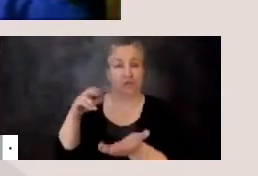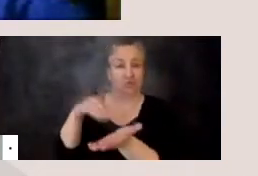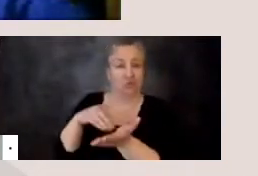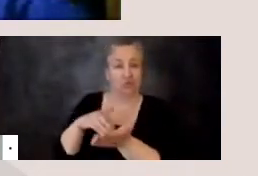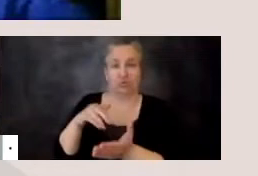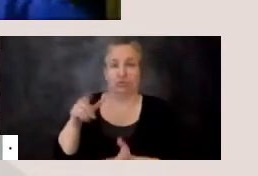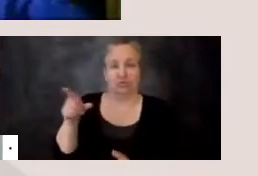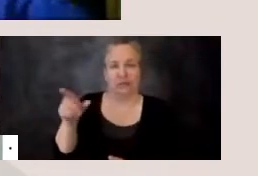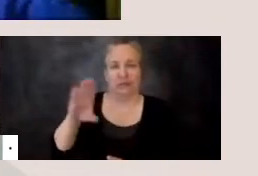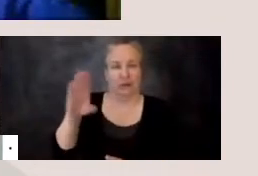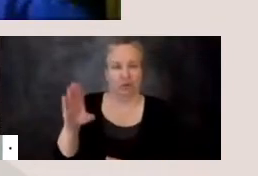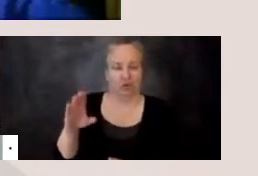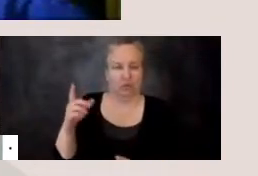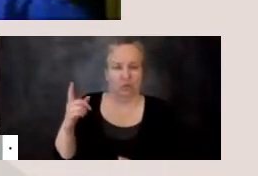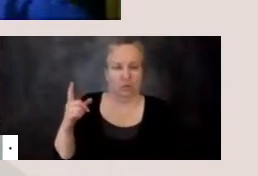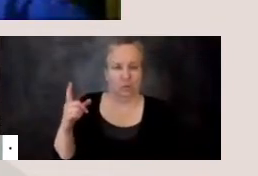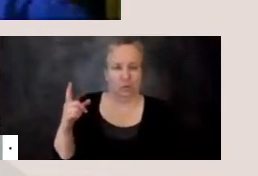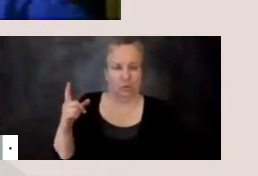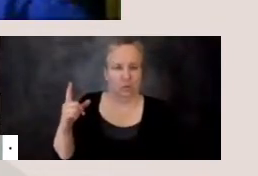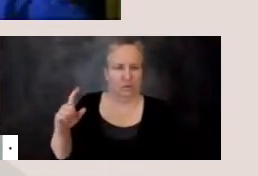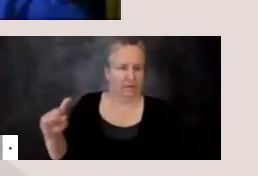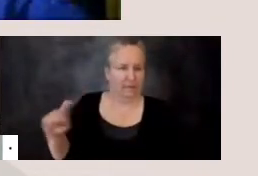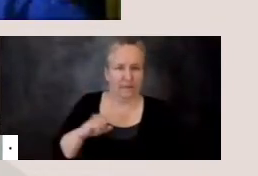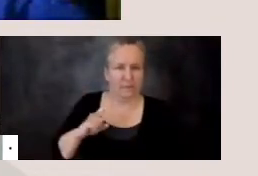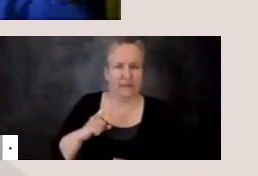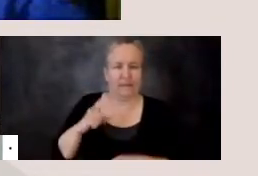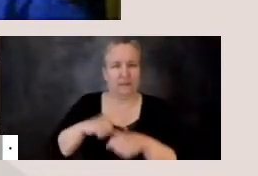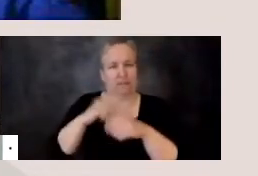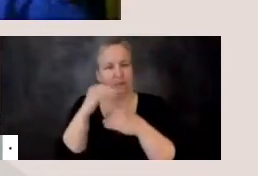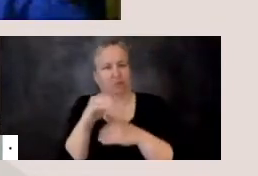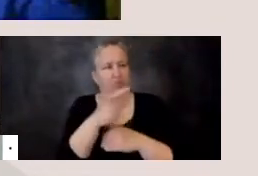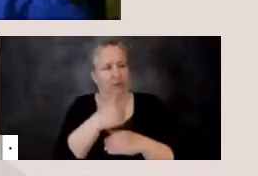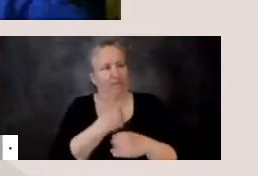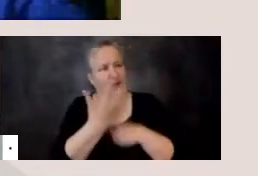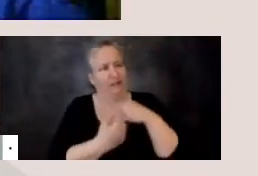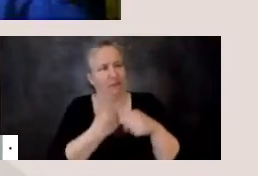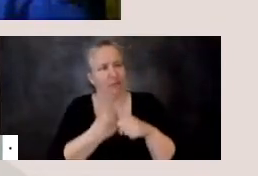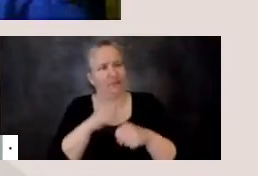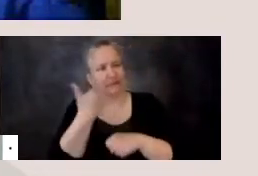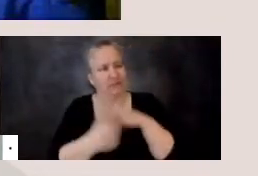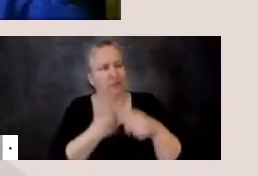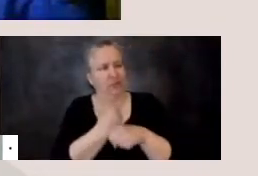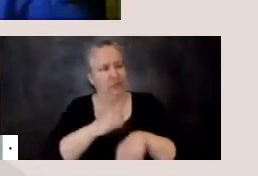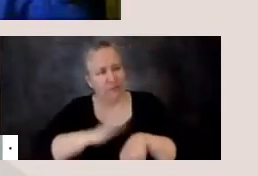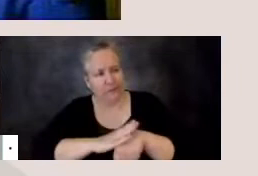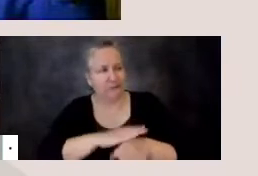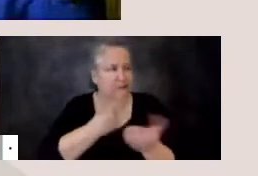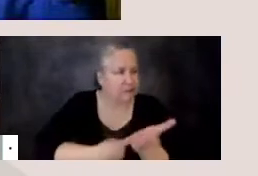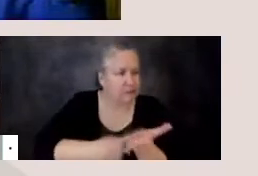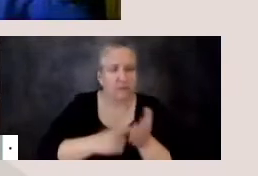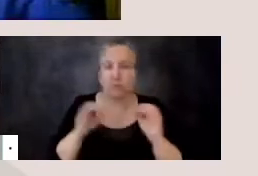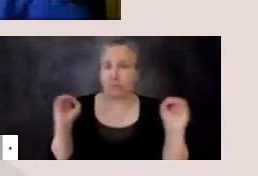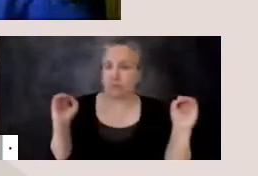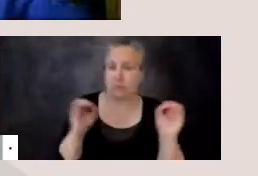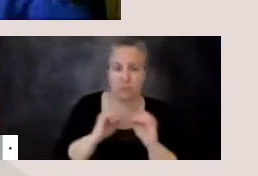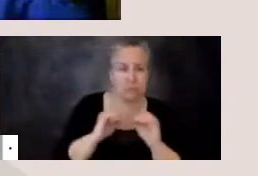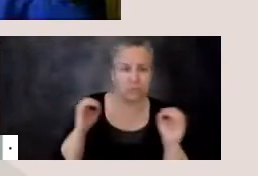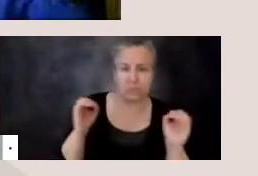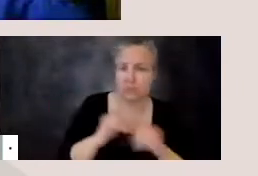gave me that 5 to 10 year talk, so to say. Like we were